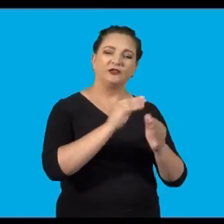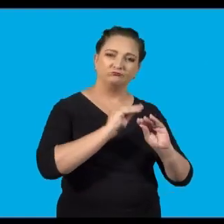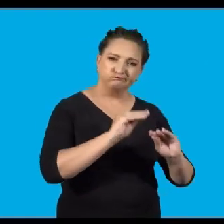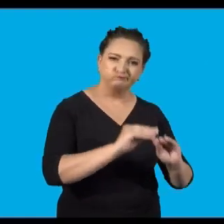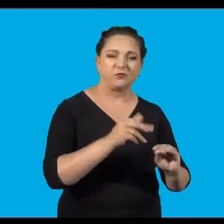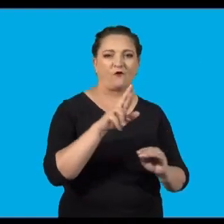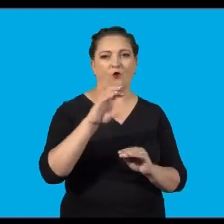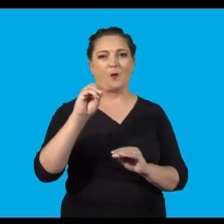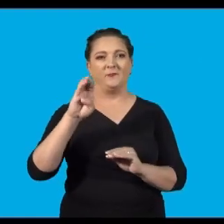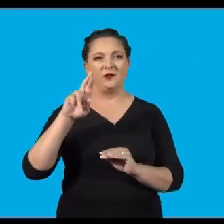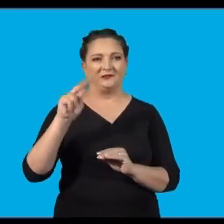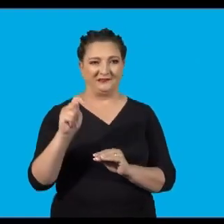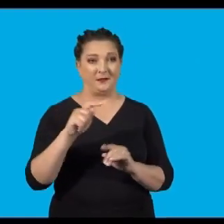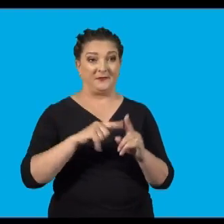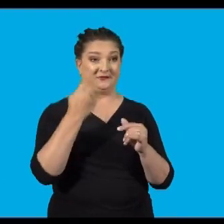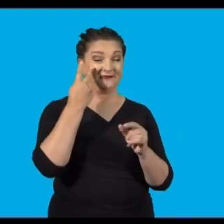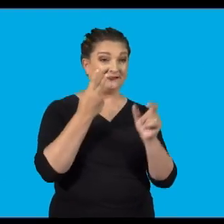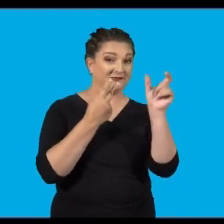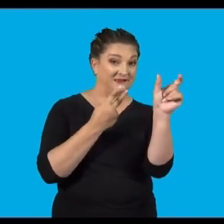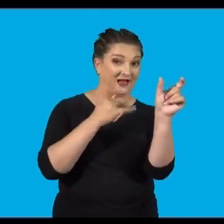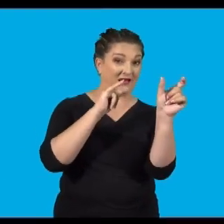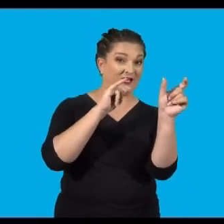trained by Robert. Take note, your ing